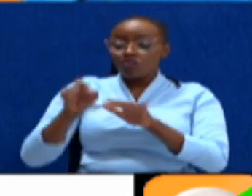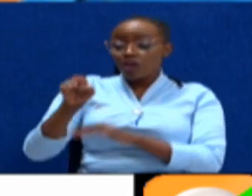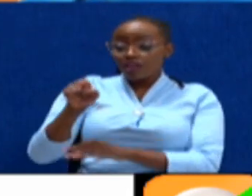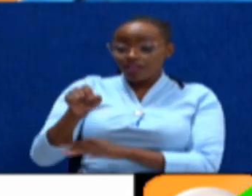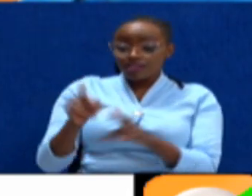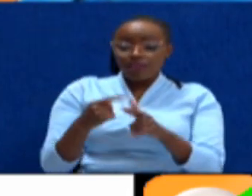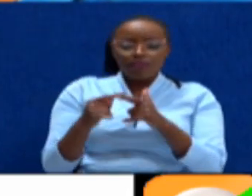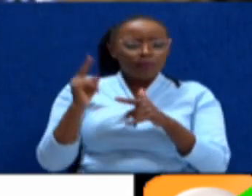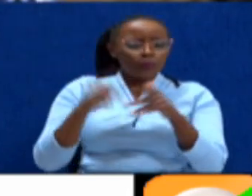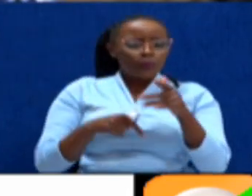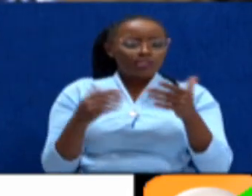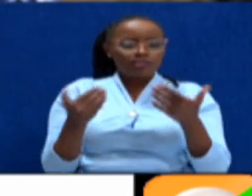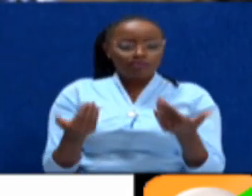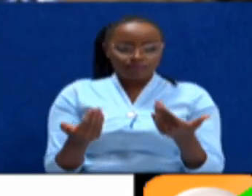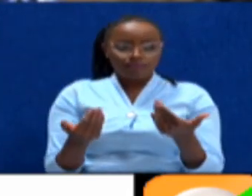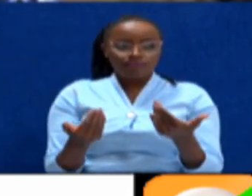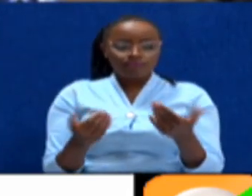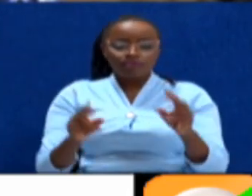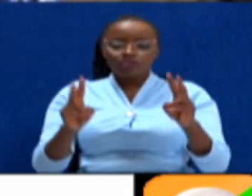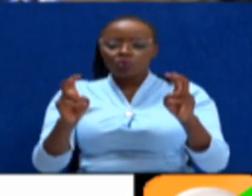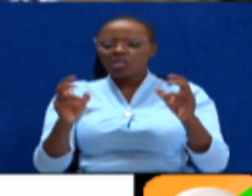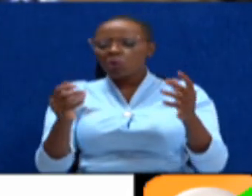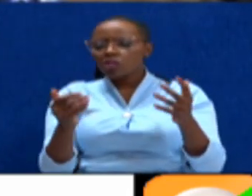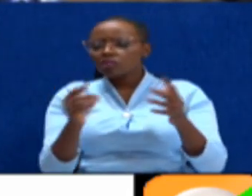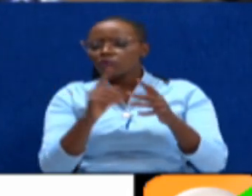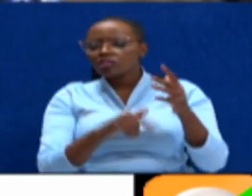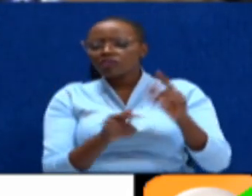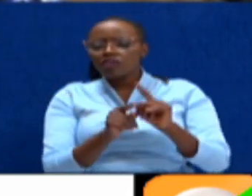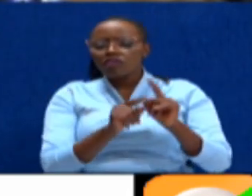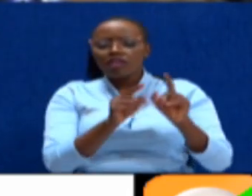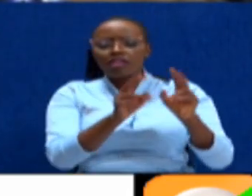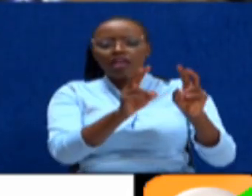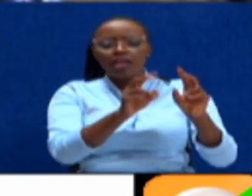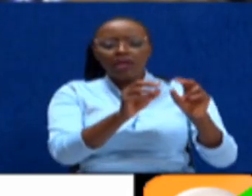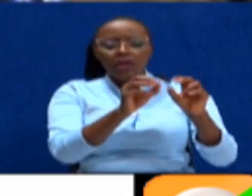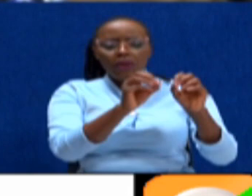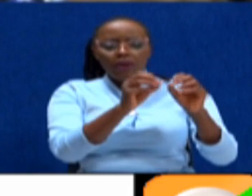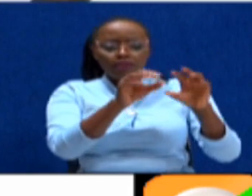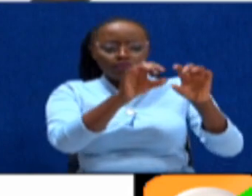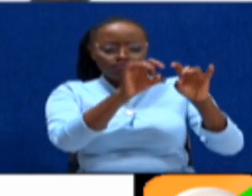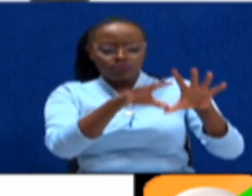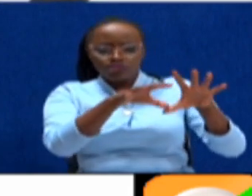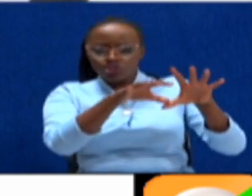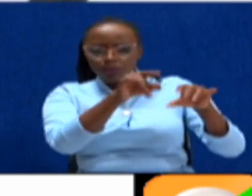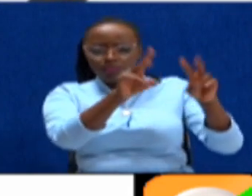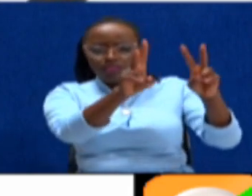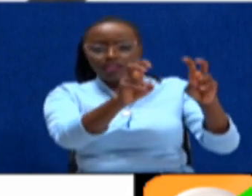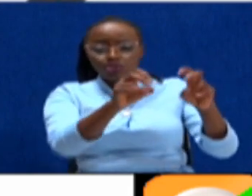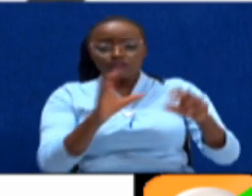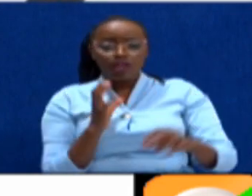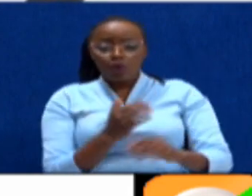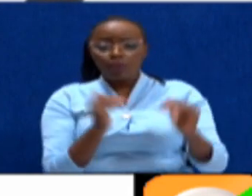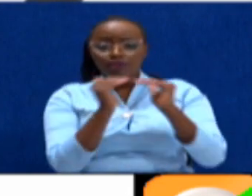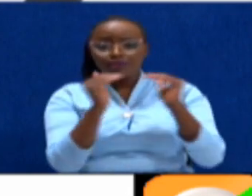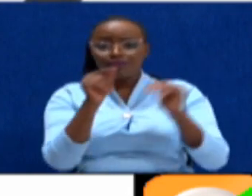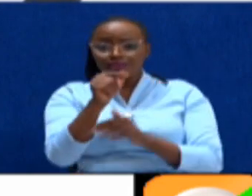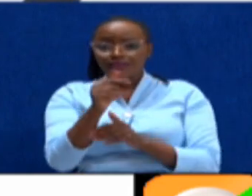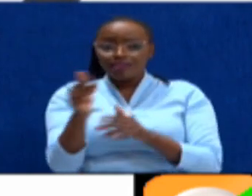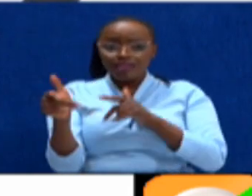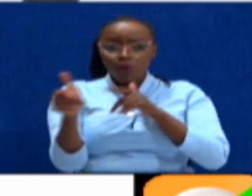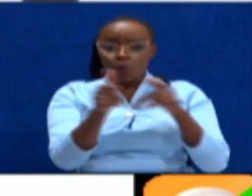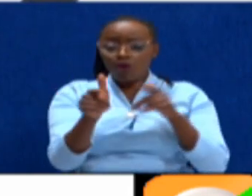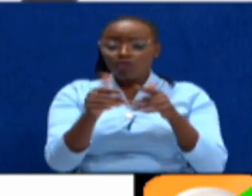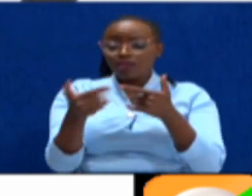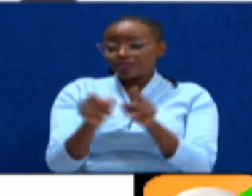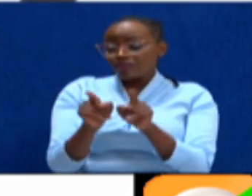session is to, quote unquote, kill the matter at the committee level. And that was the whole tug of war between...